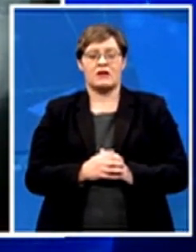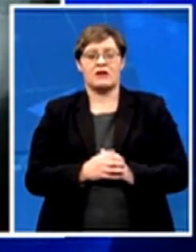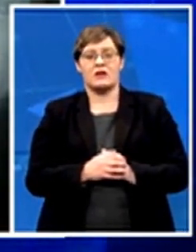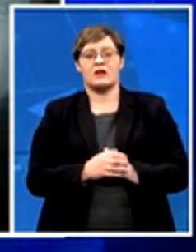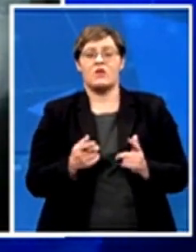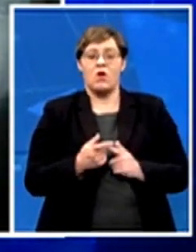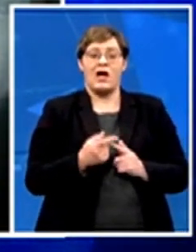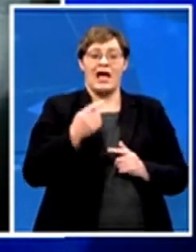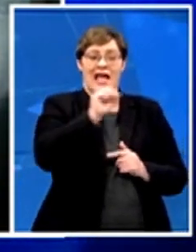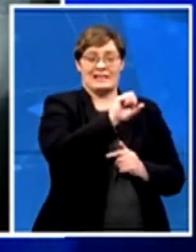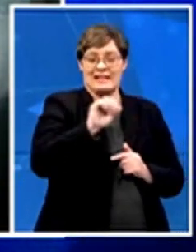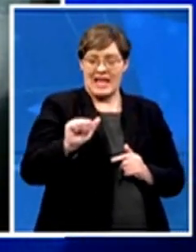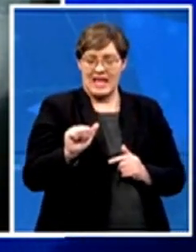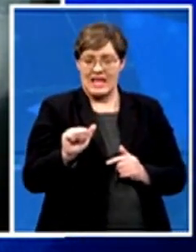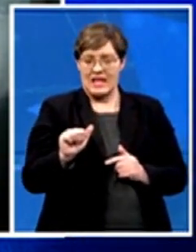has been in all this, I do not.